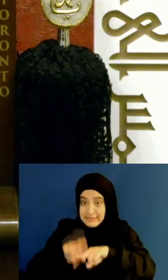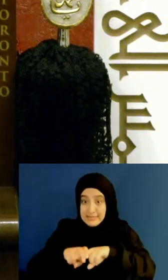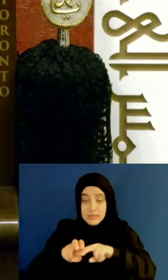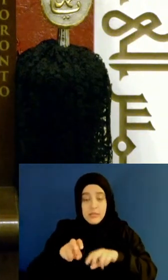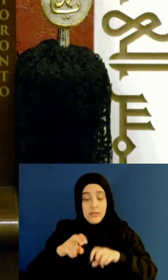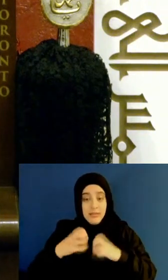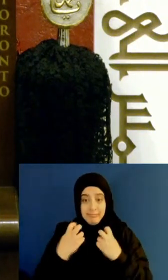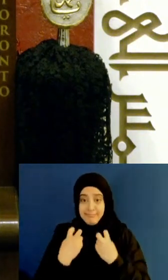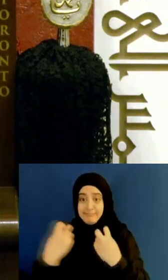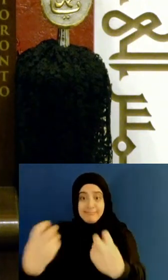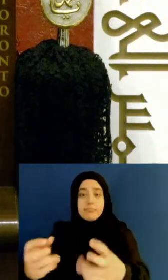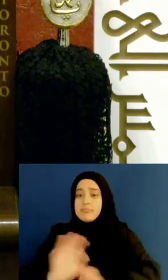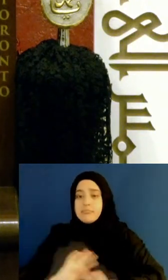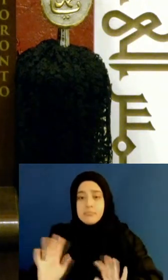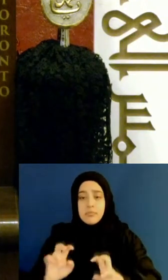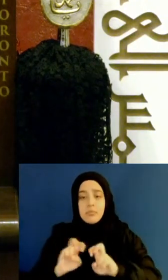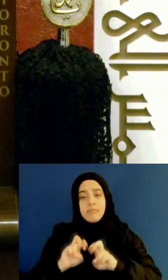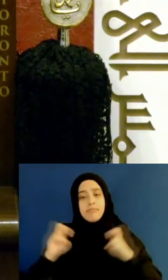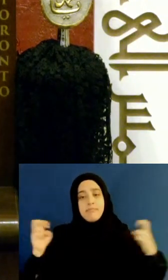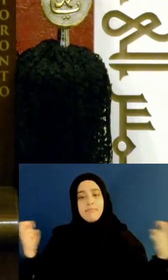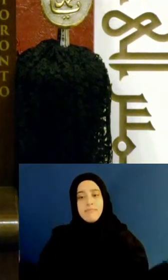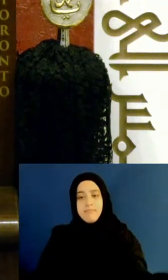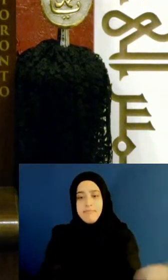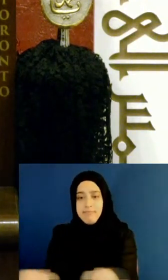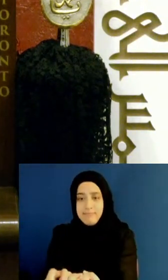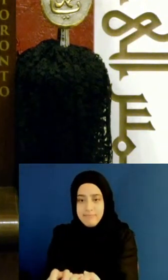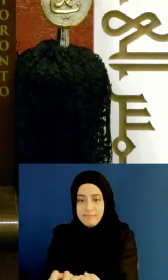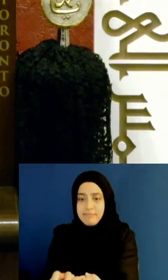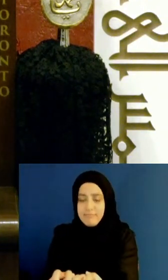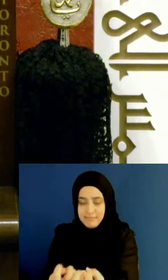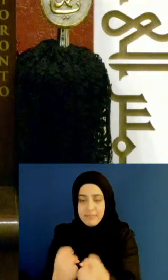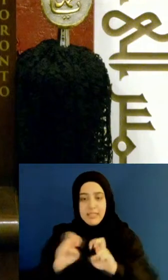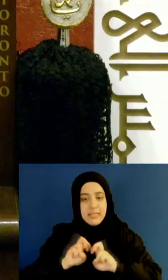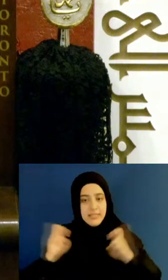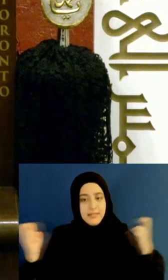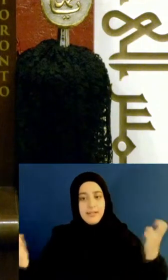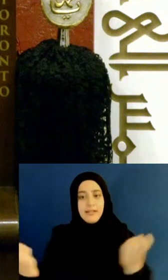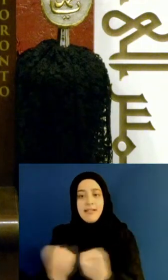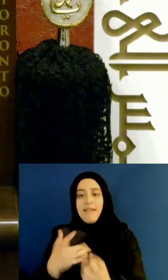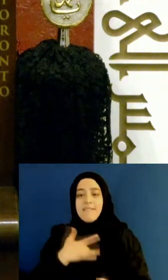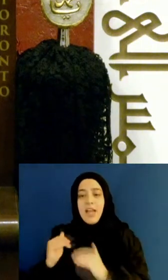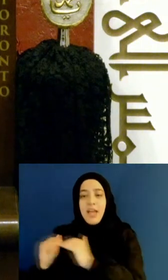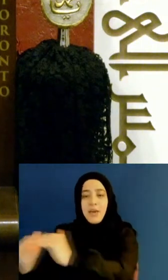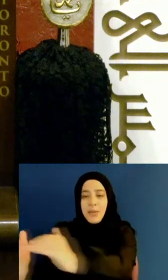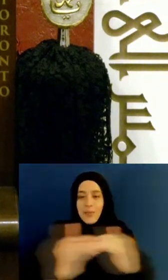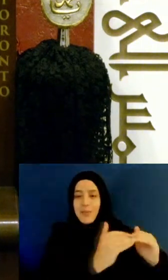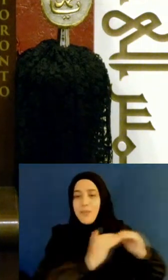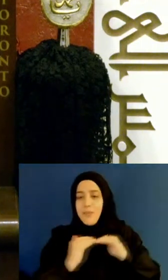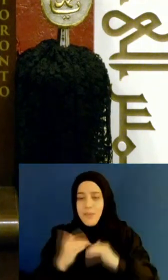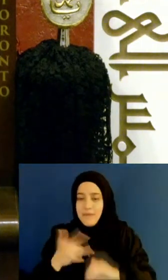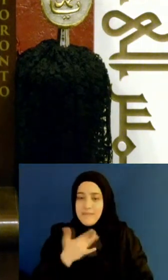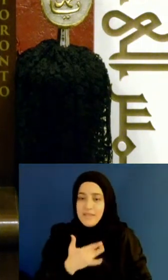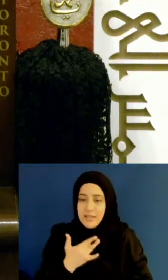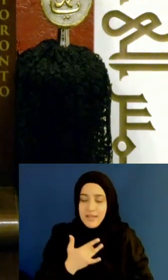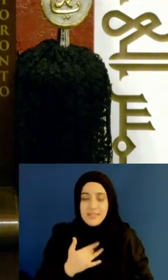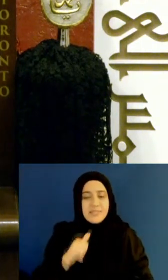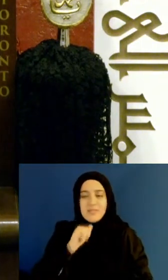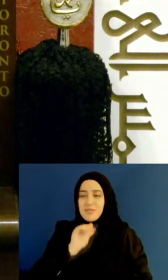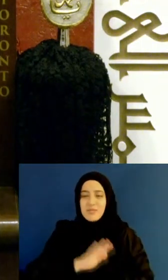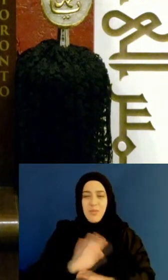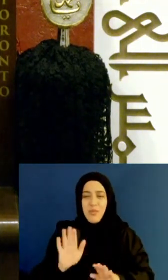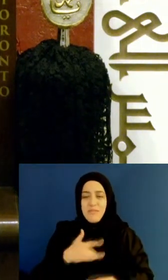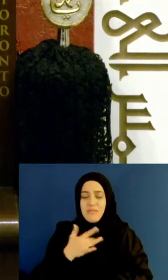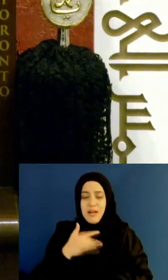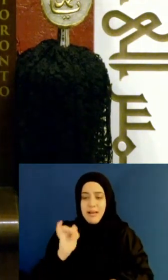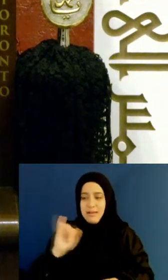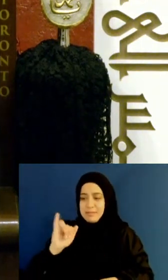is equal. Do not sit in straight lines that go all the way, such that the person sitting all the way at the end feels he's the